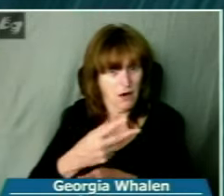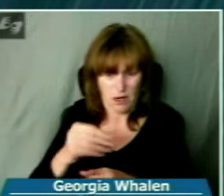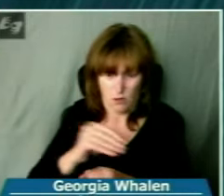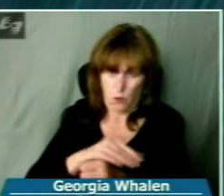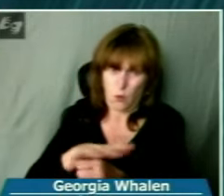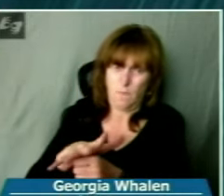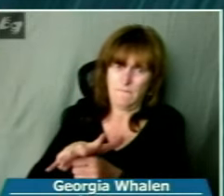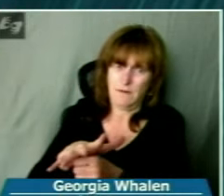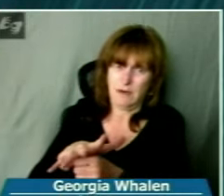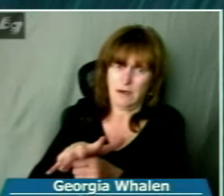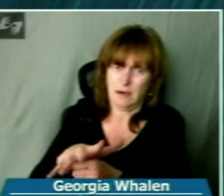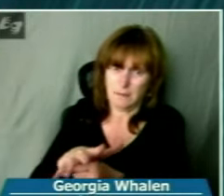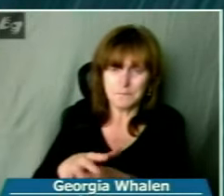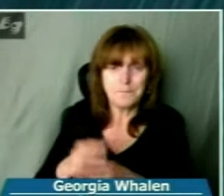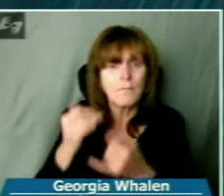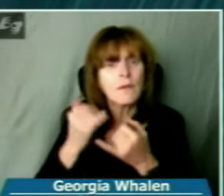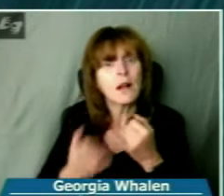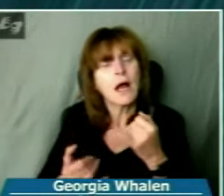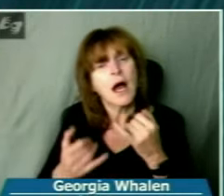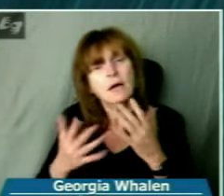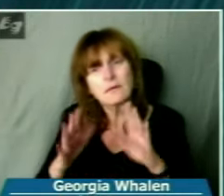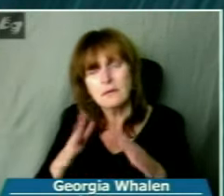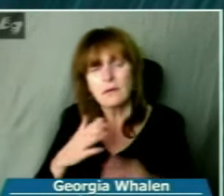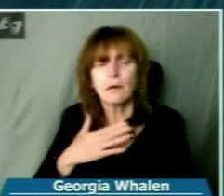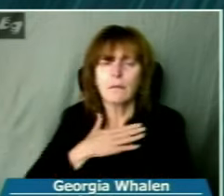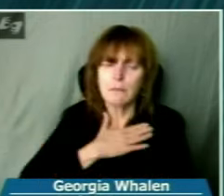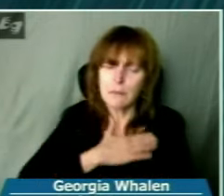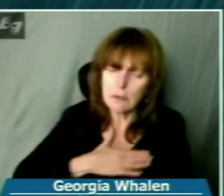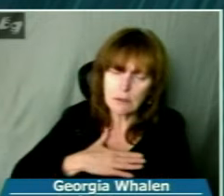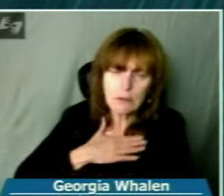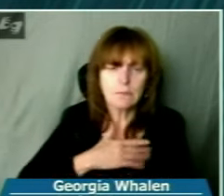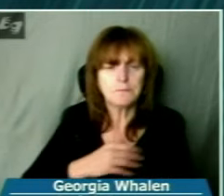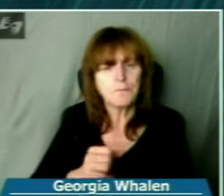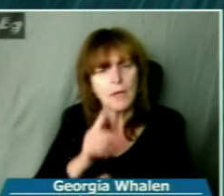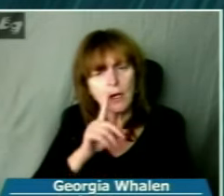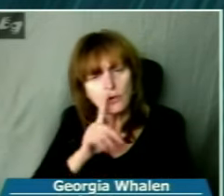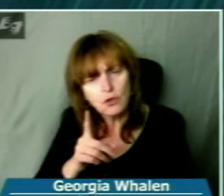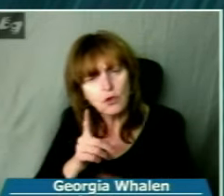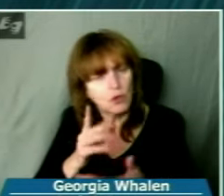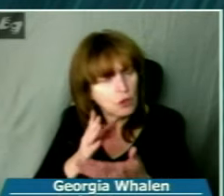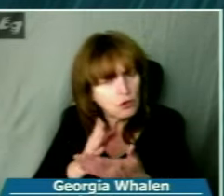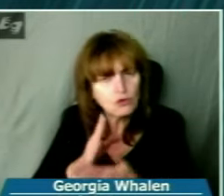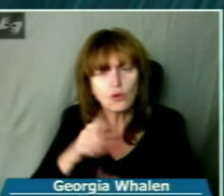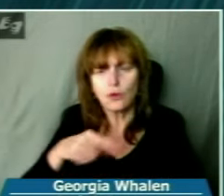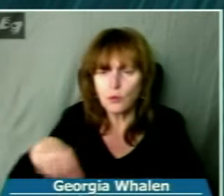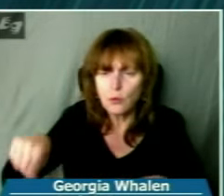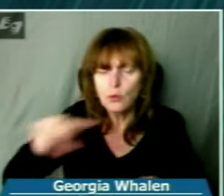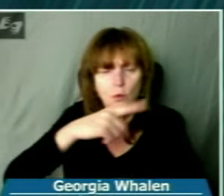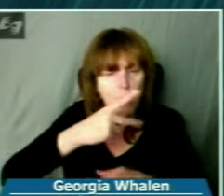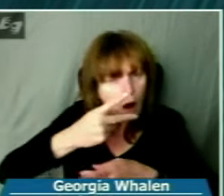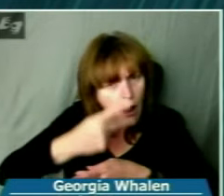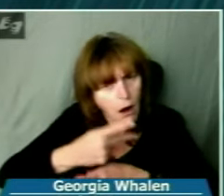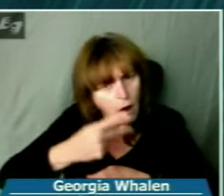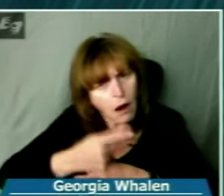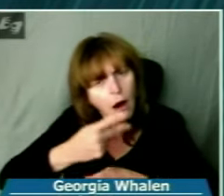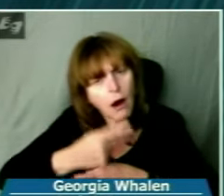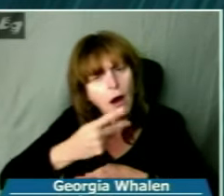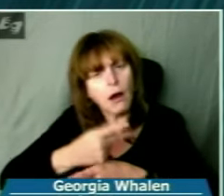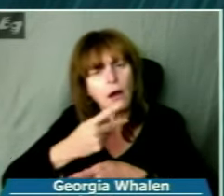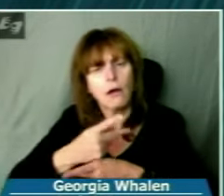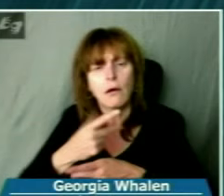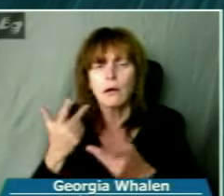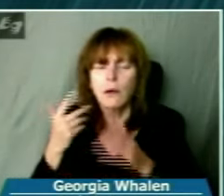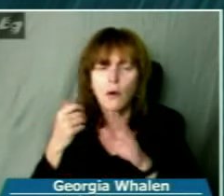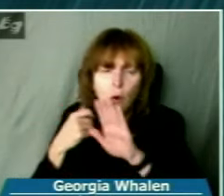a request for people to make sure they're also looking after not only the COVID pandemic issues, but their